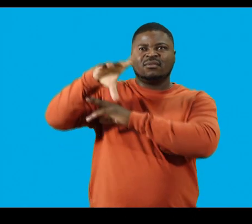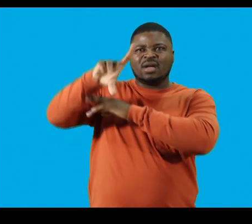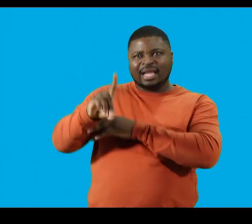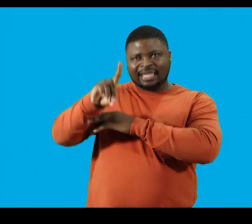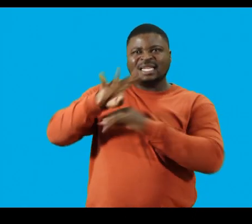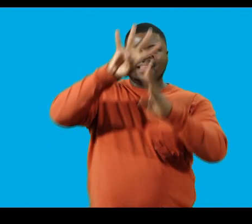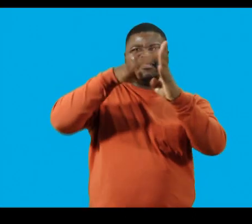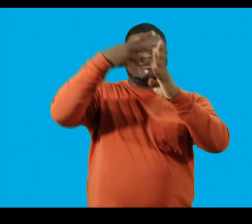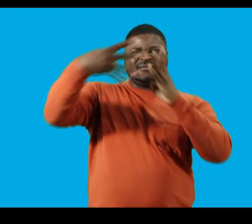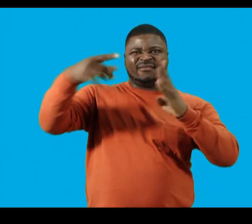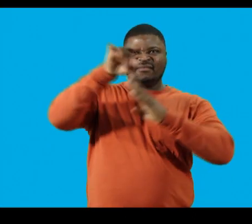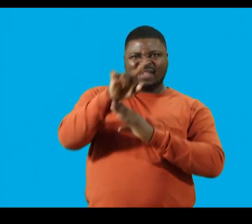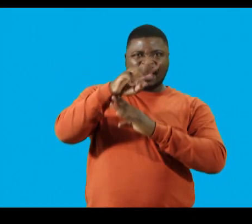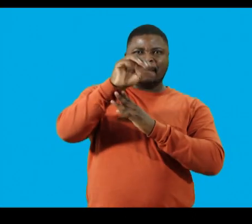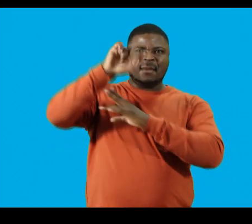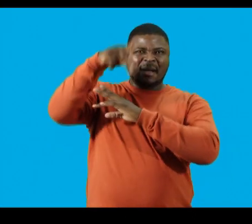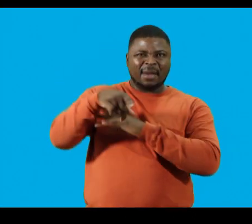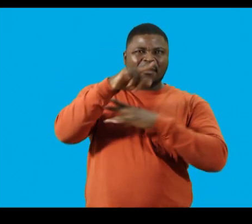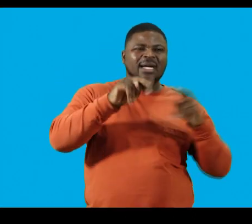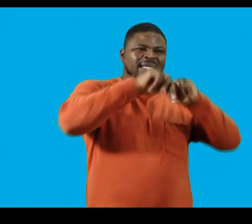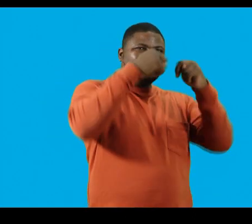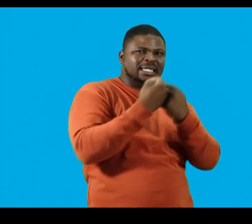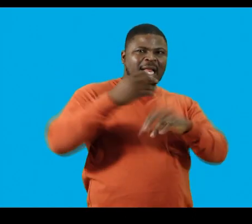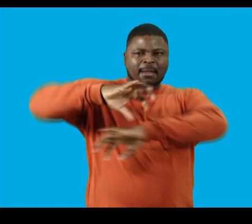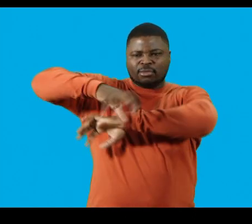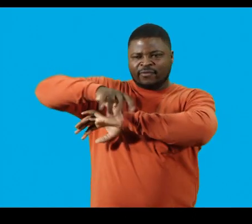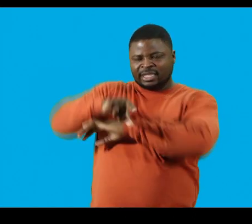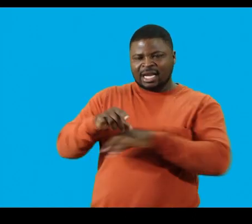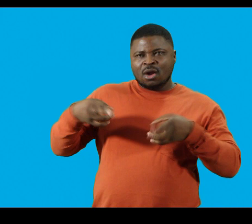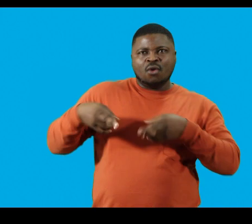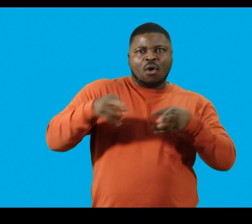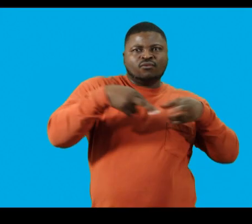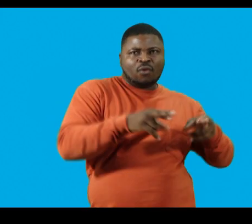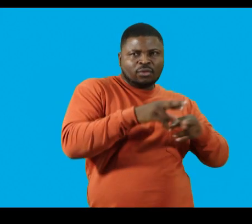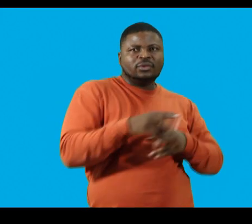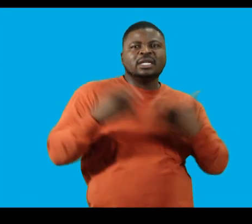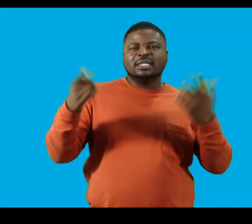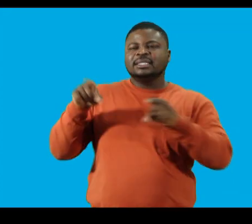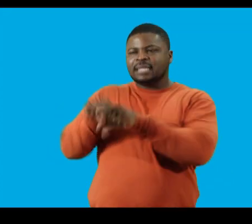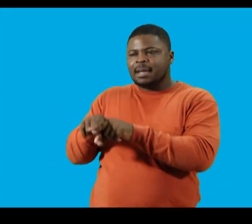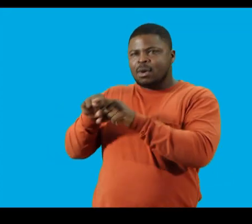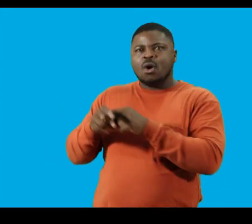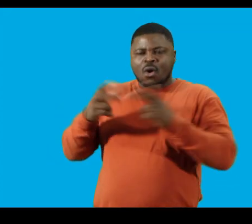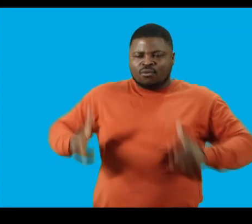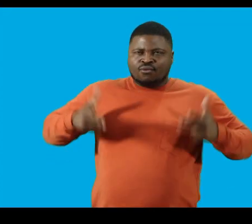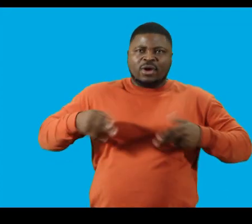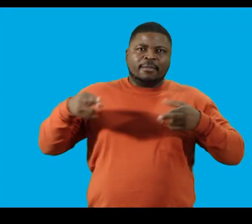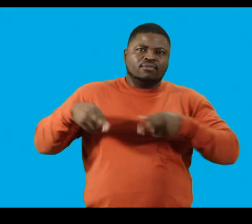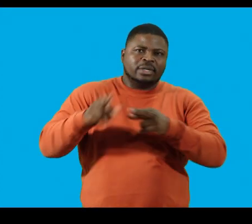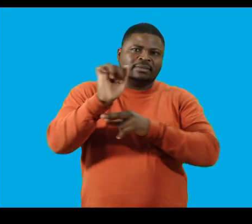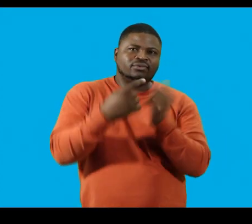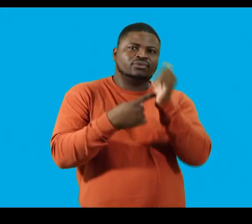reference, national and provincial roads and rail maps, and then floor and elevation